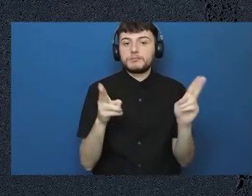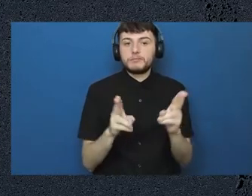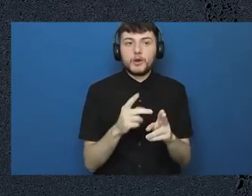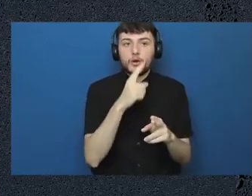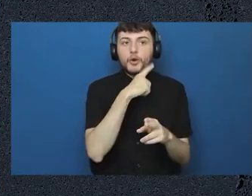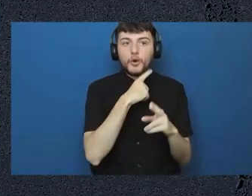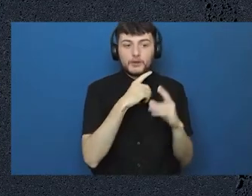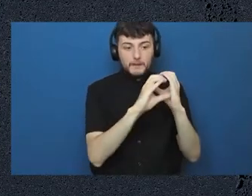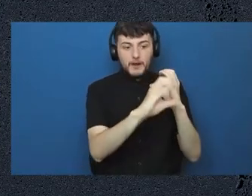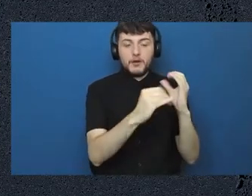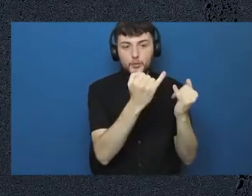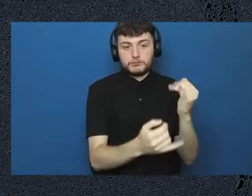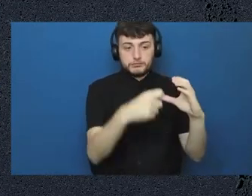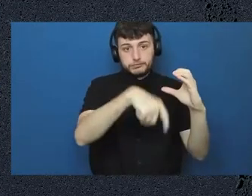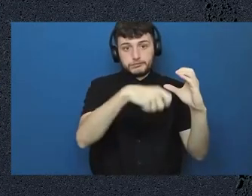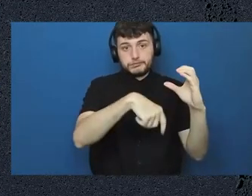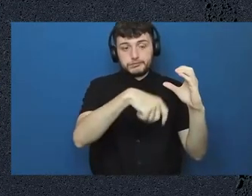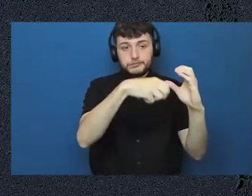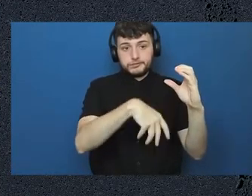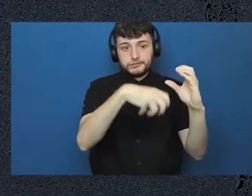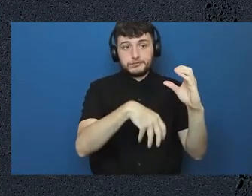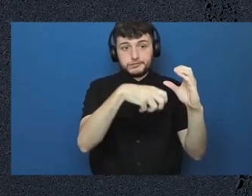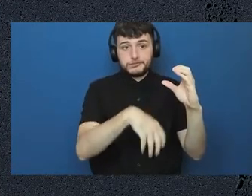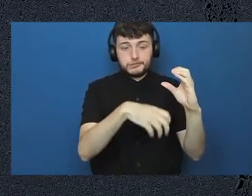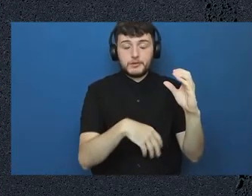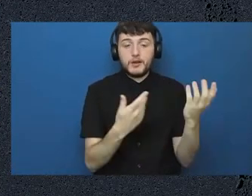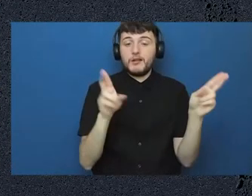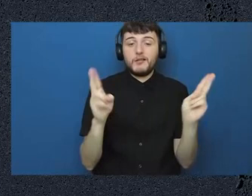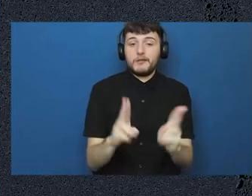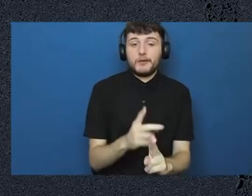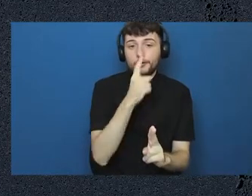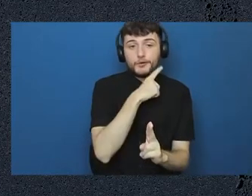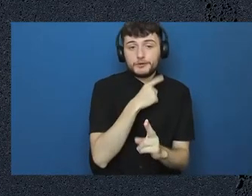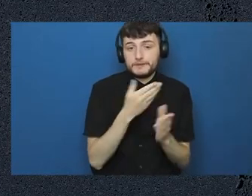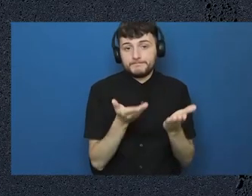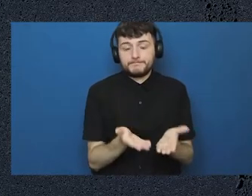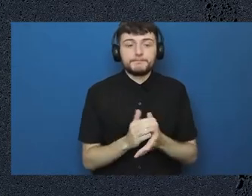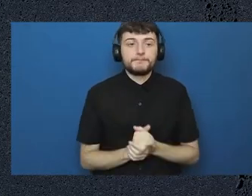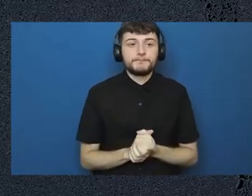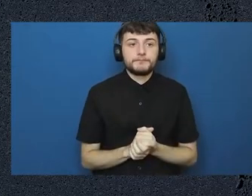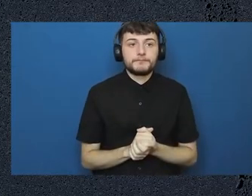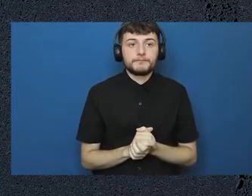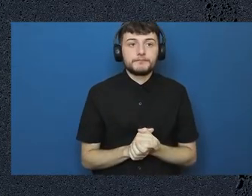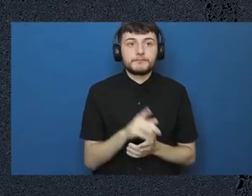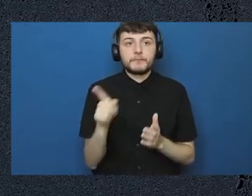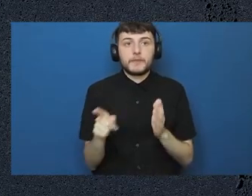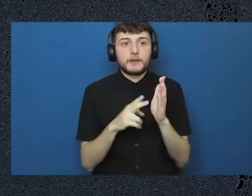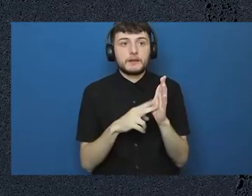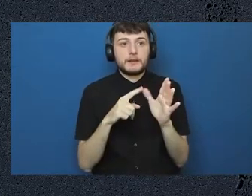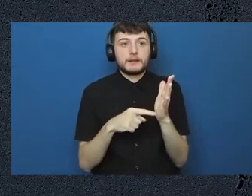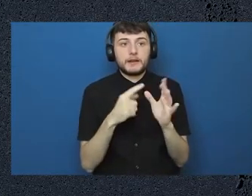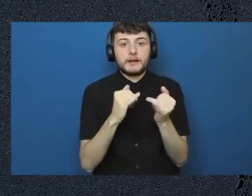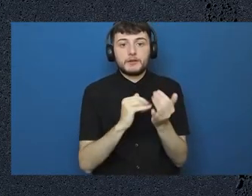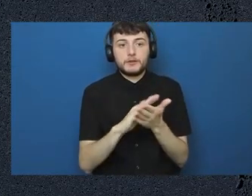in that pipe, and more girls start leaking out. So Making active choices, though. They're